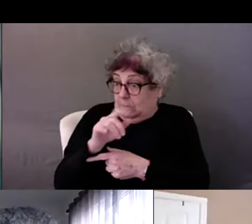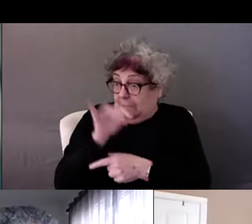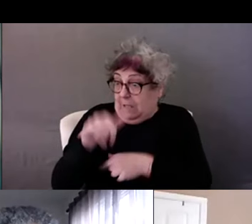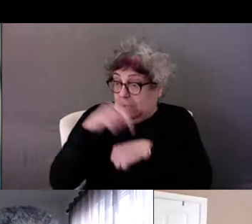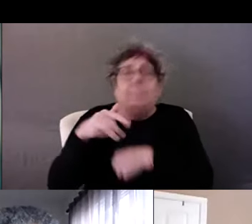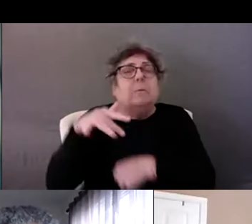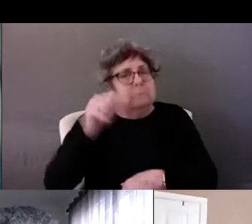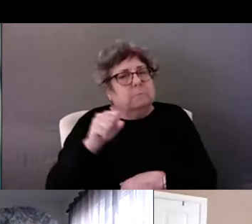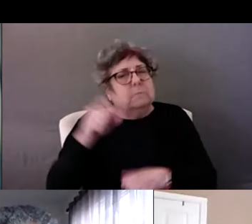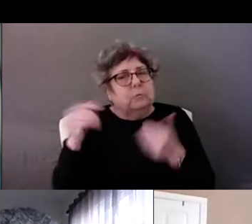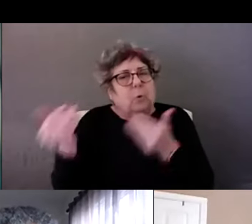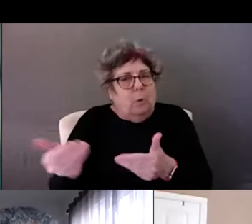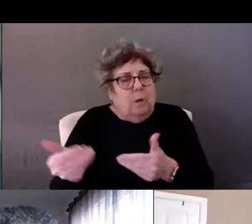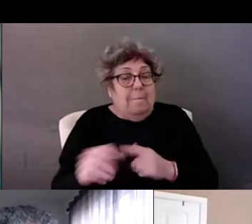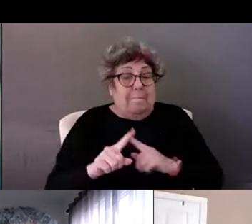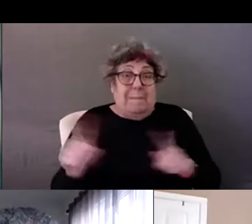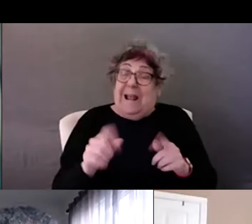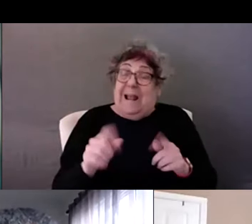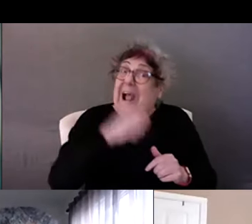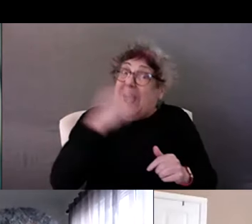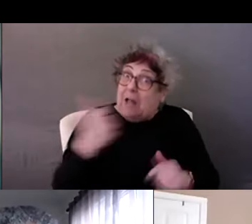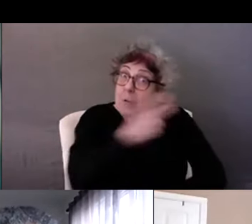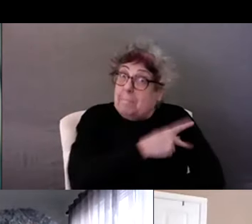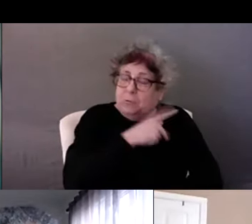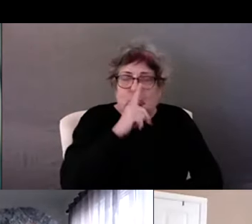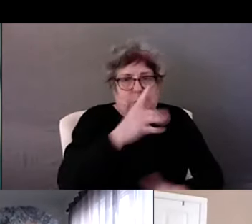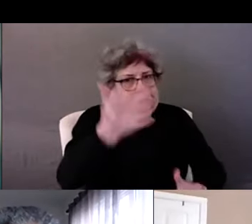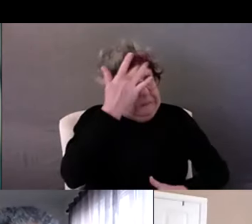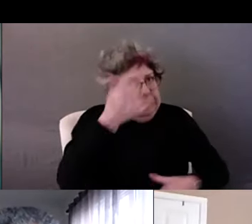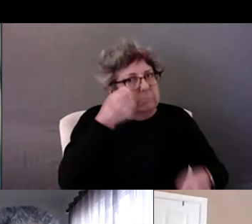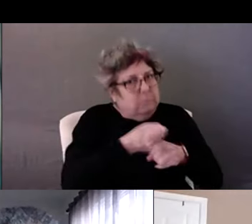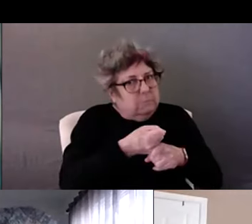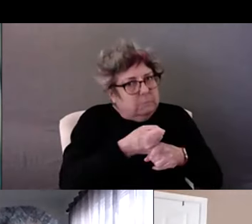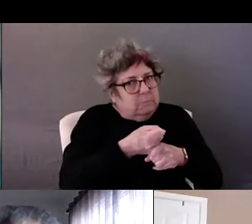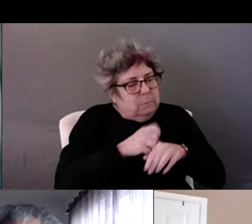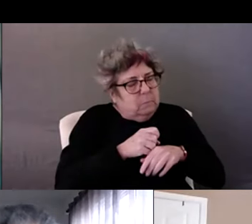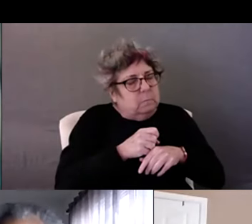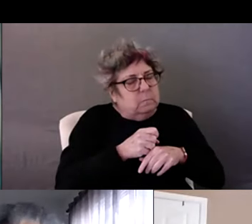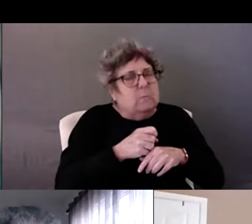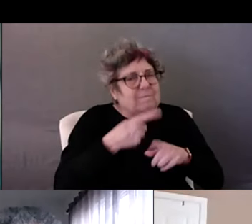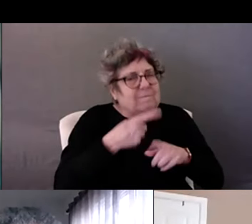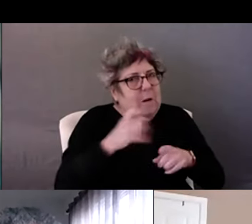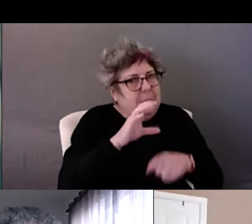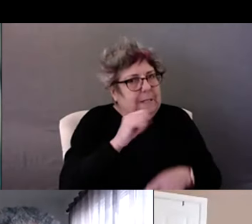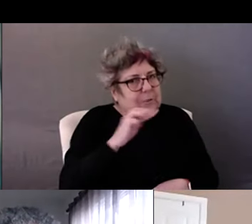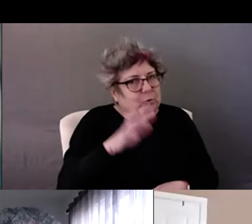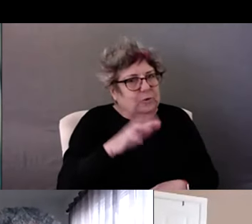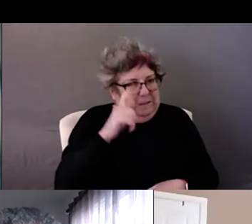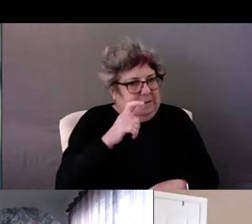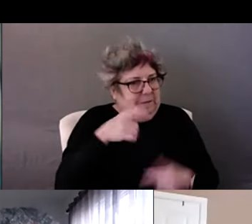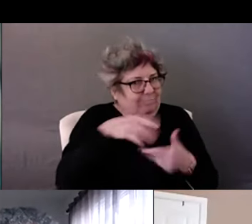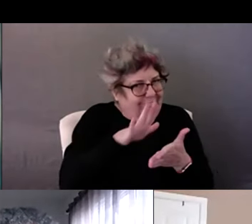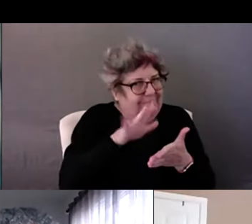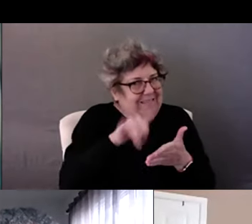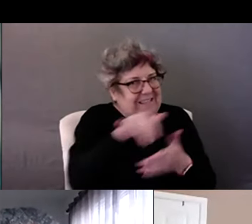there are other patients that are quite sick from their cancers, and that has to be addressed at the same time. So those individuals are